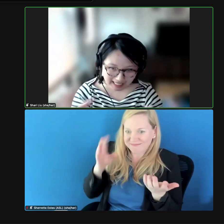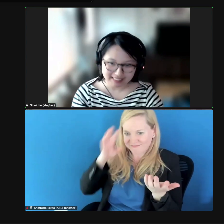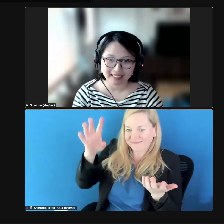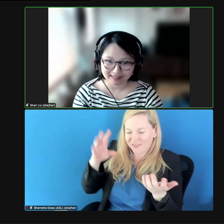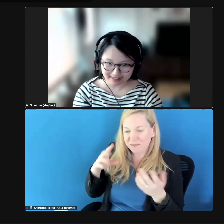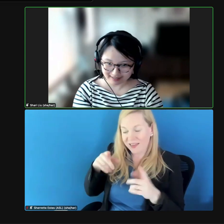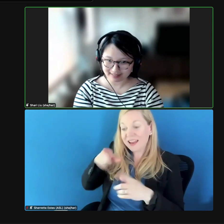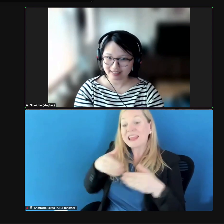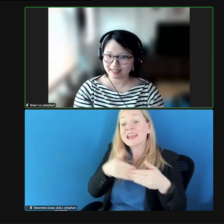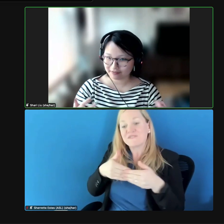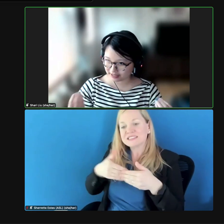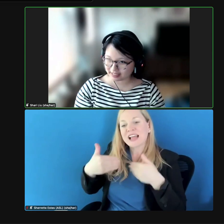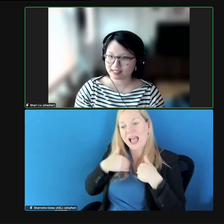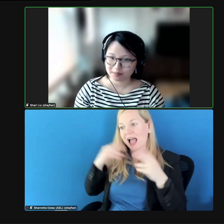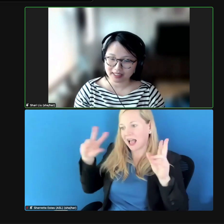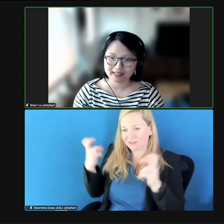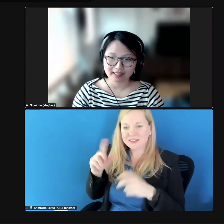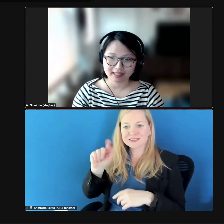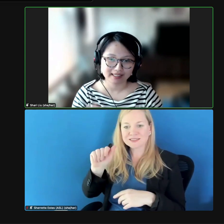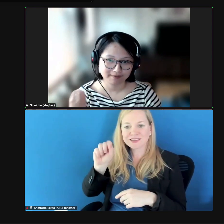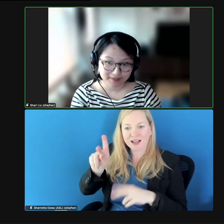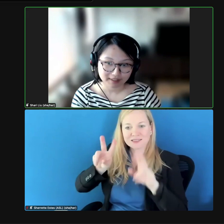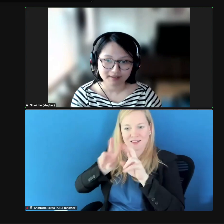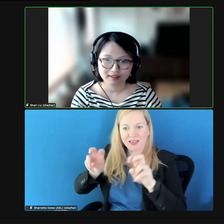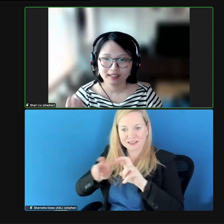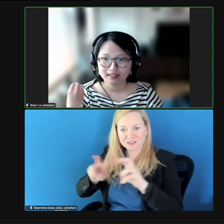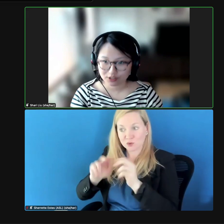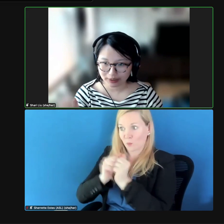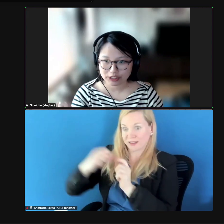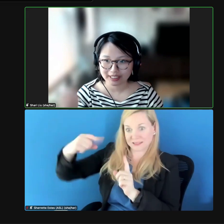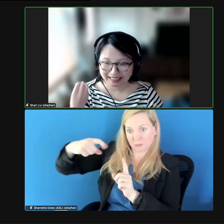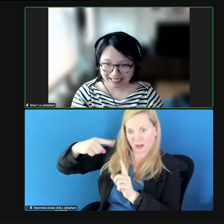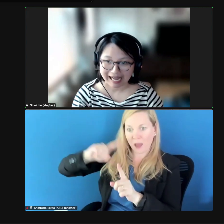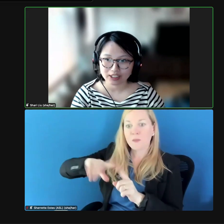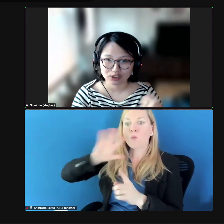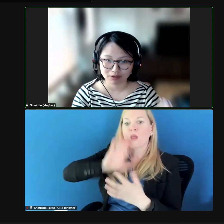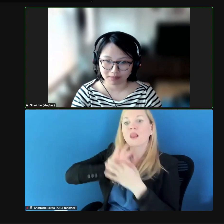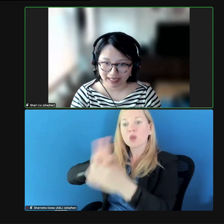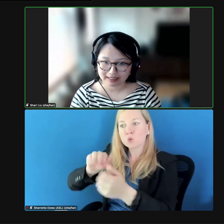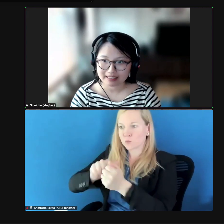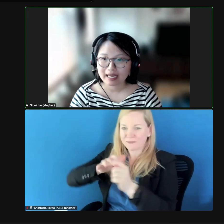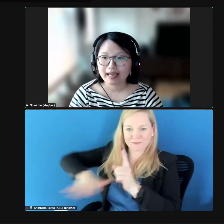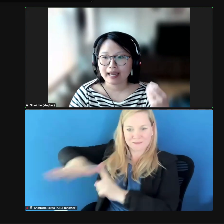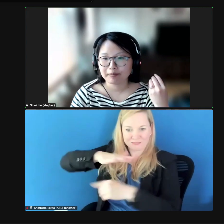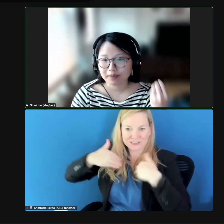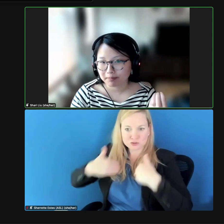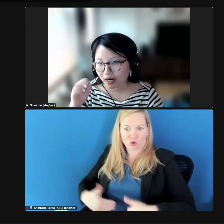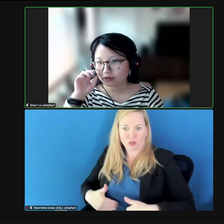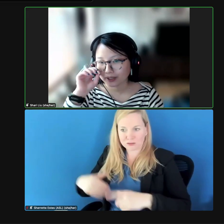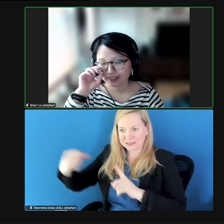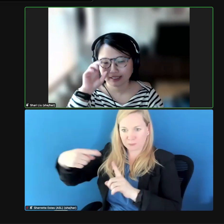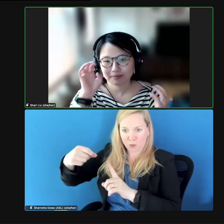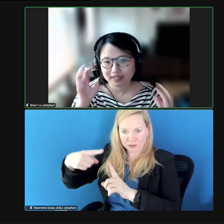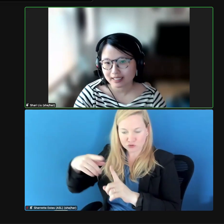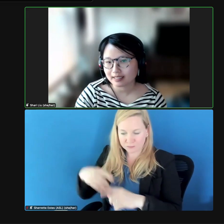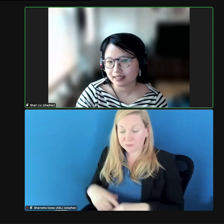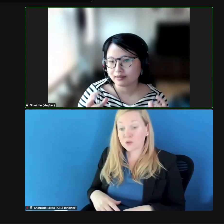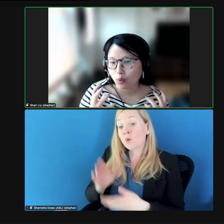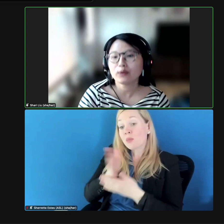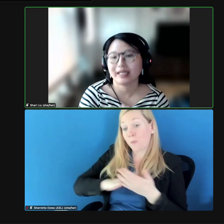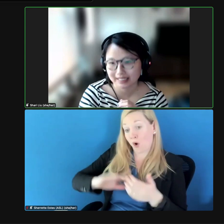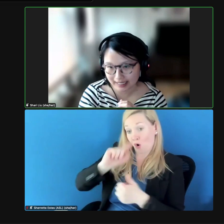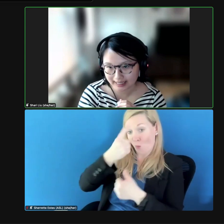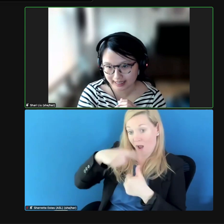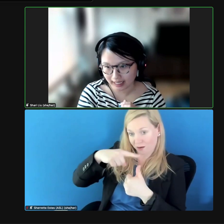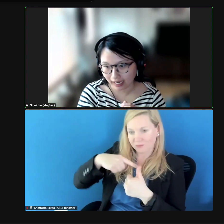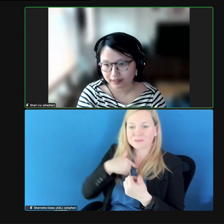a task analysis for these stimuli that connects a physical situation and an action to a mind. And in part 1, I presented